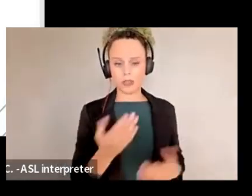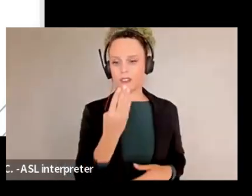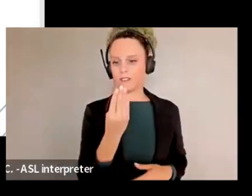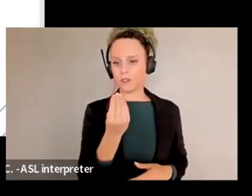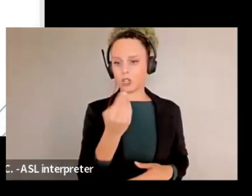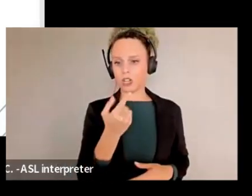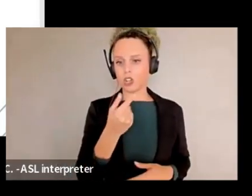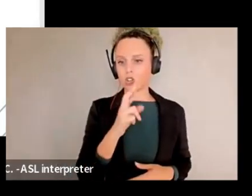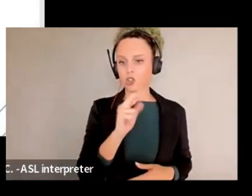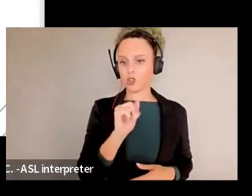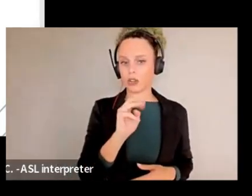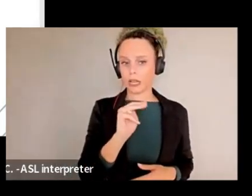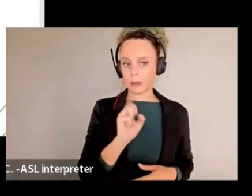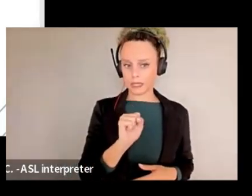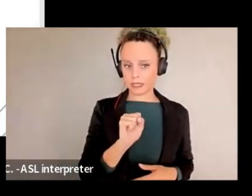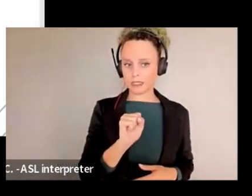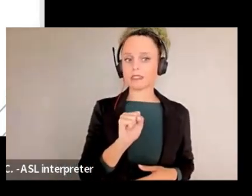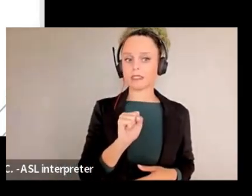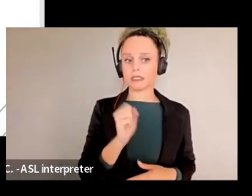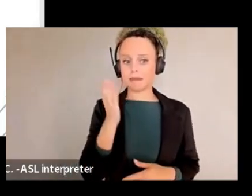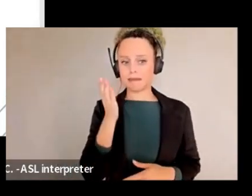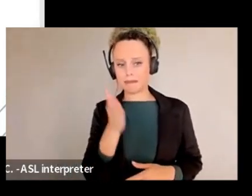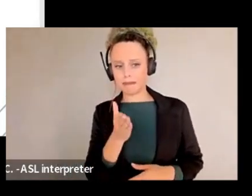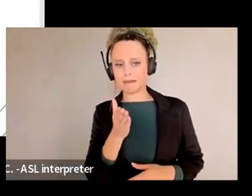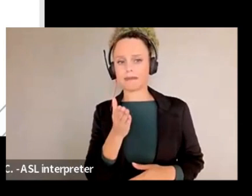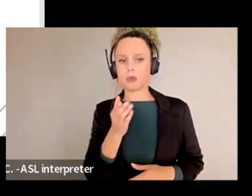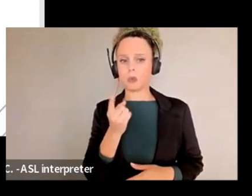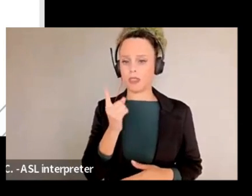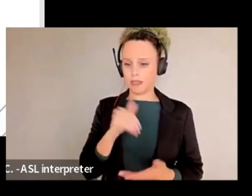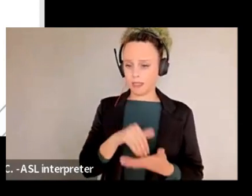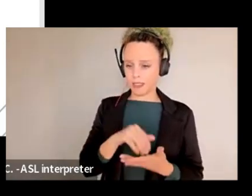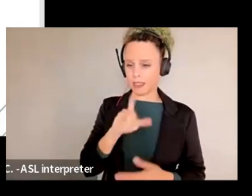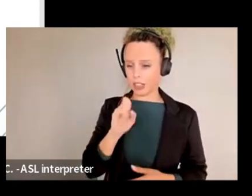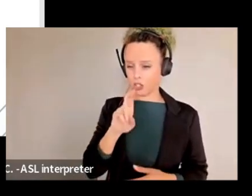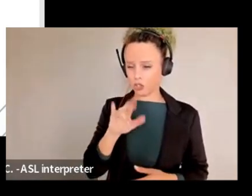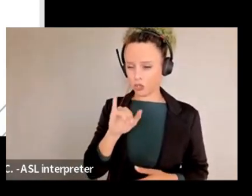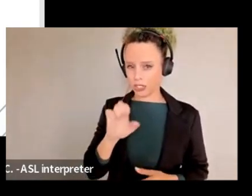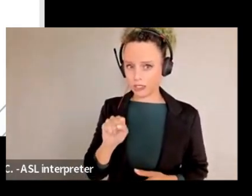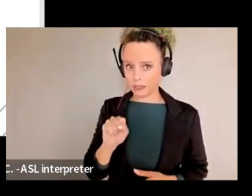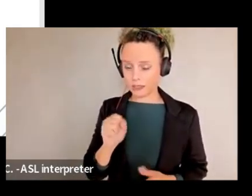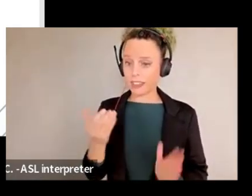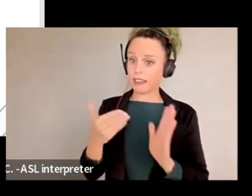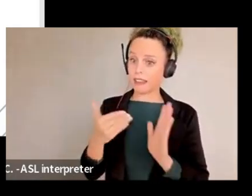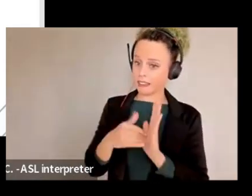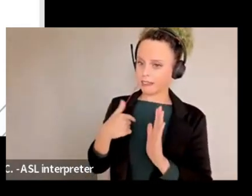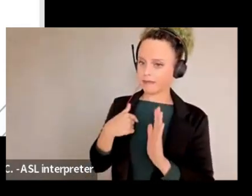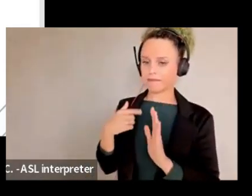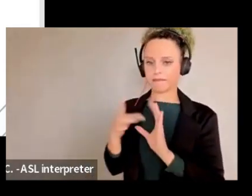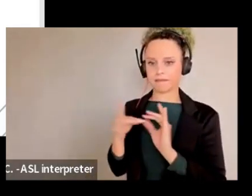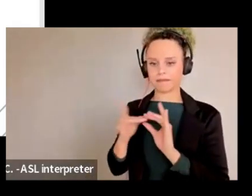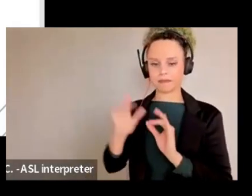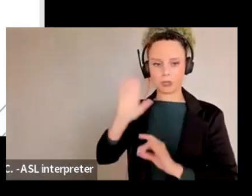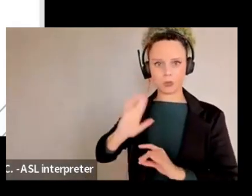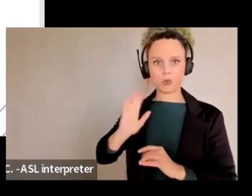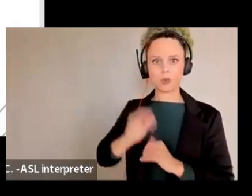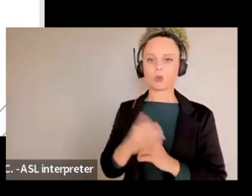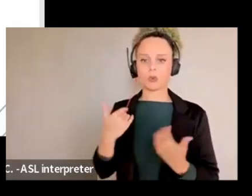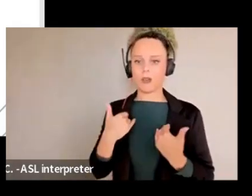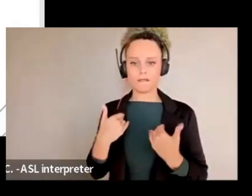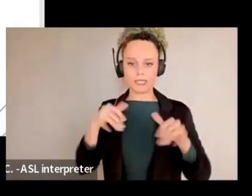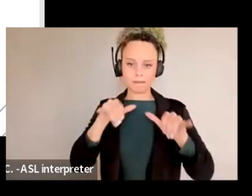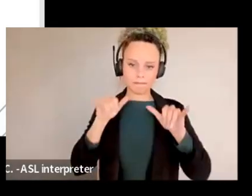Currently, the recommendation is 14 grams per 1,000 calories. However, as I mentioned earlier, we don't